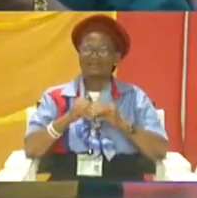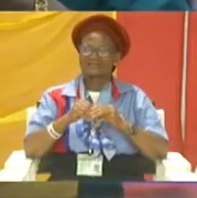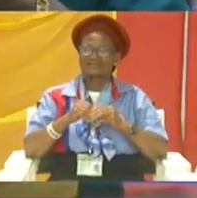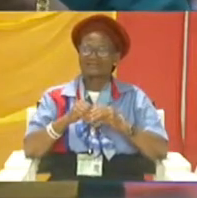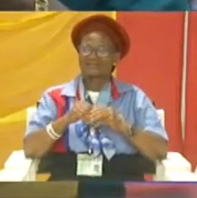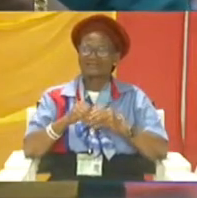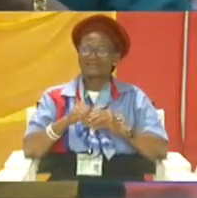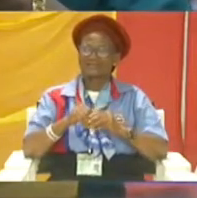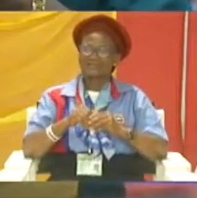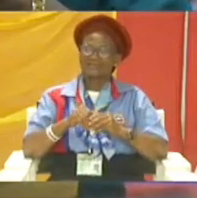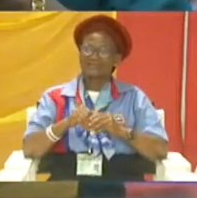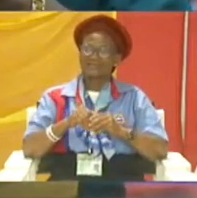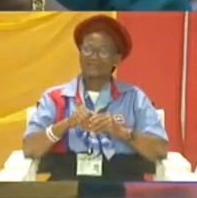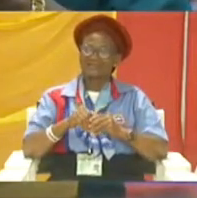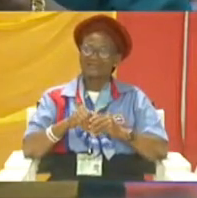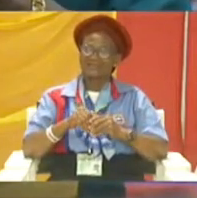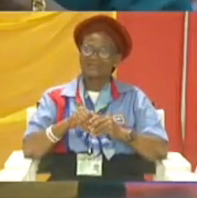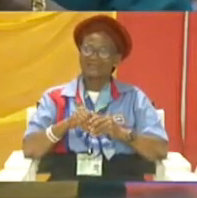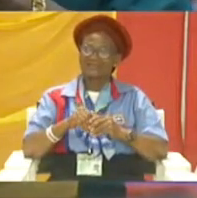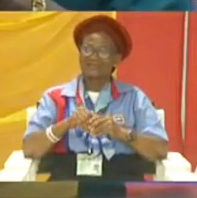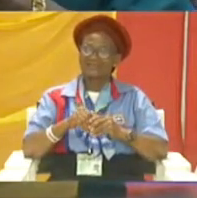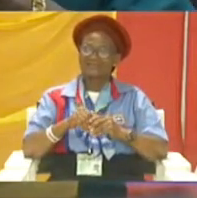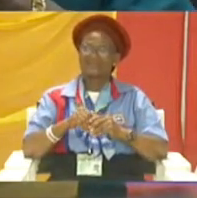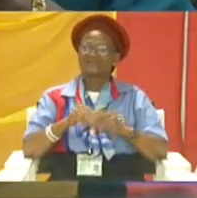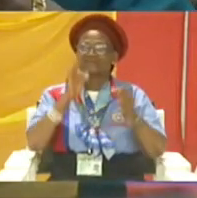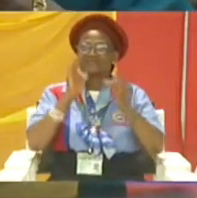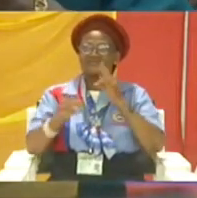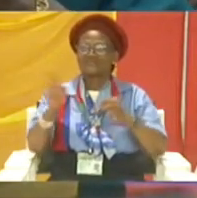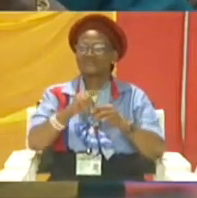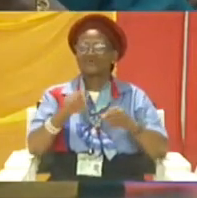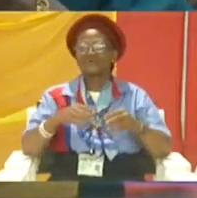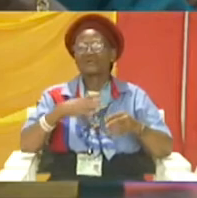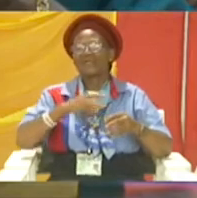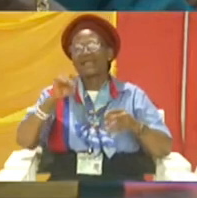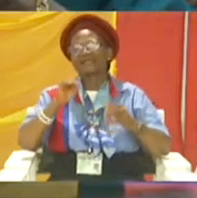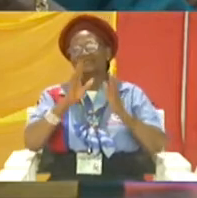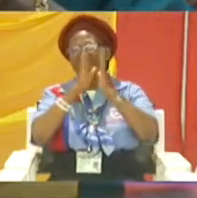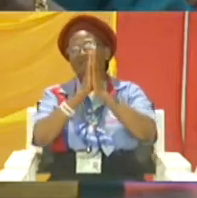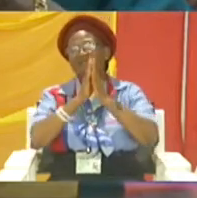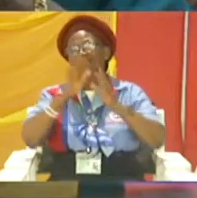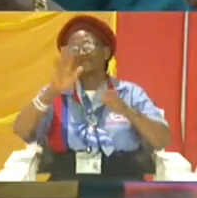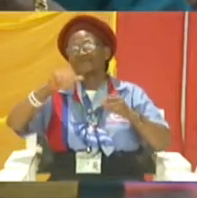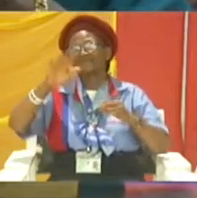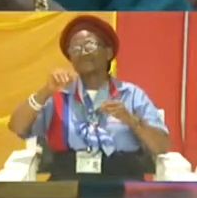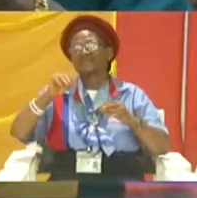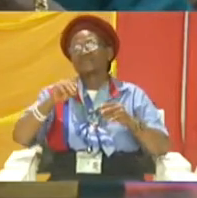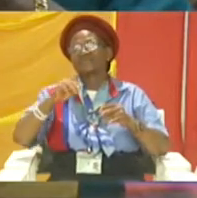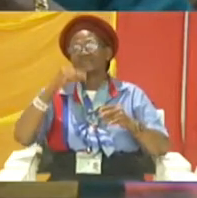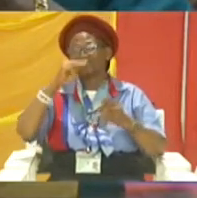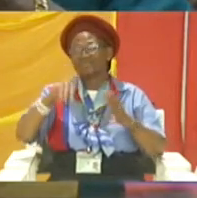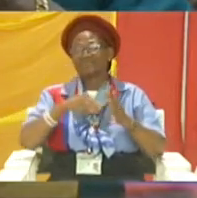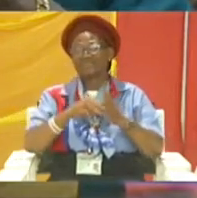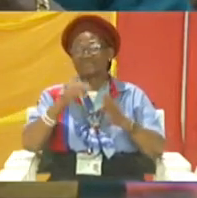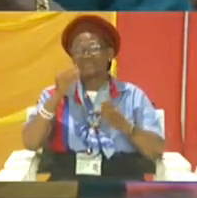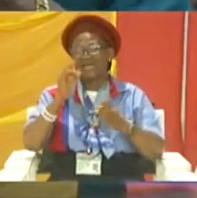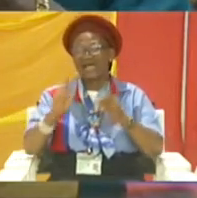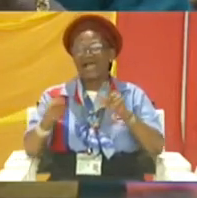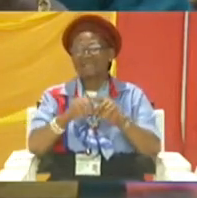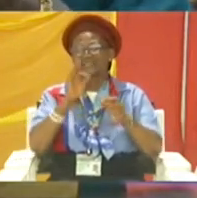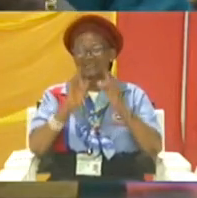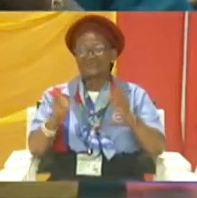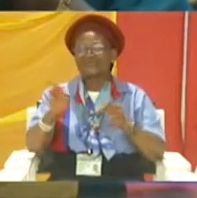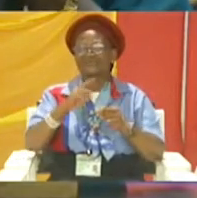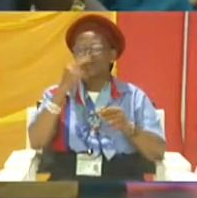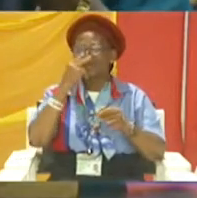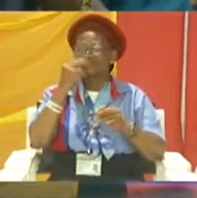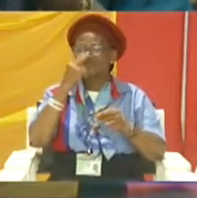If you like, pray the 15 minutes as if you are joking. If you like, pray it